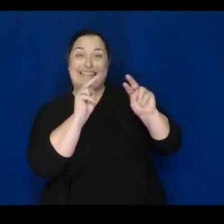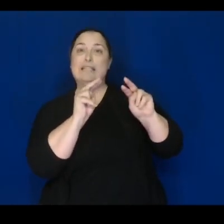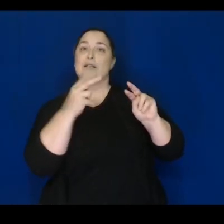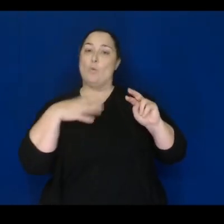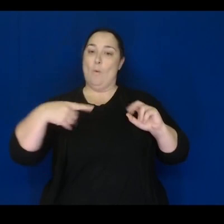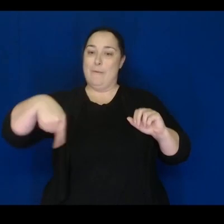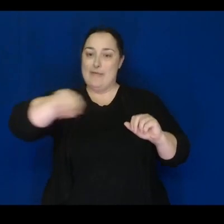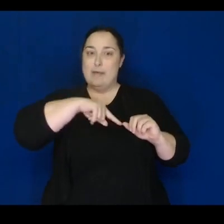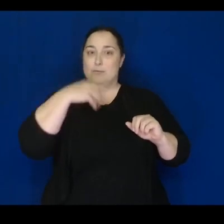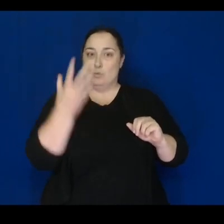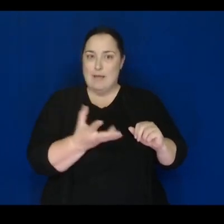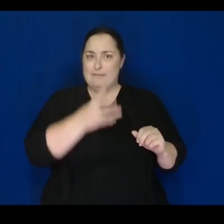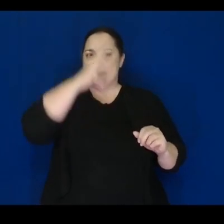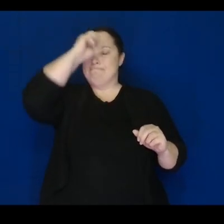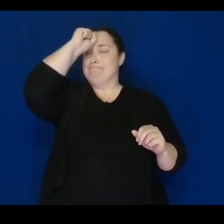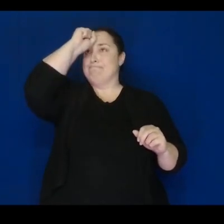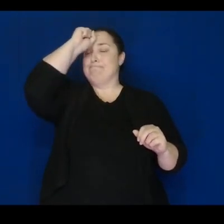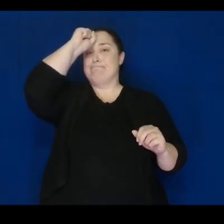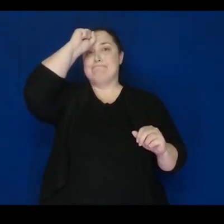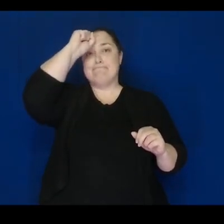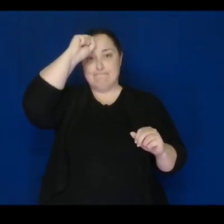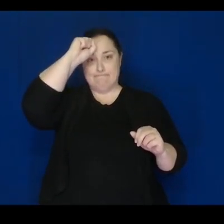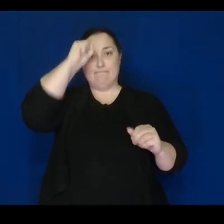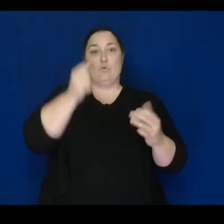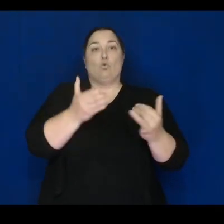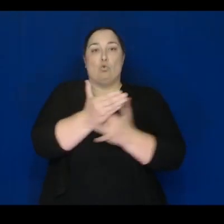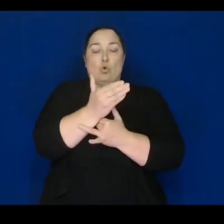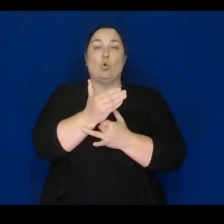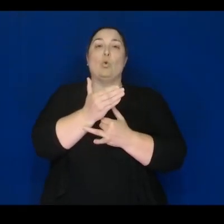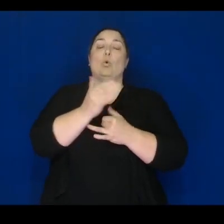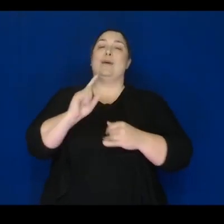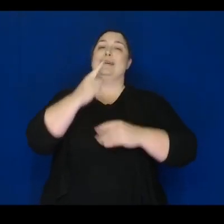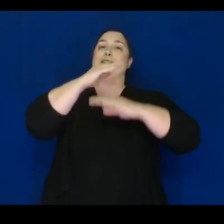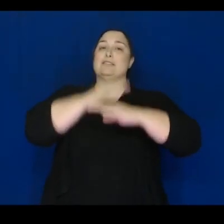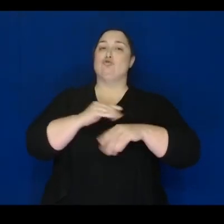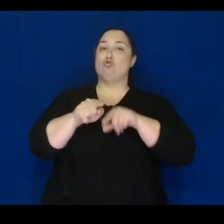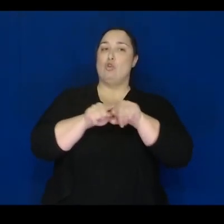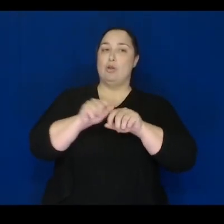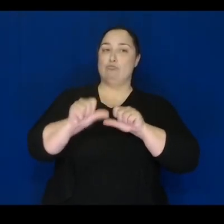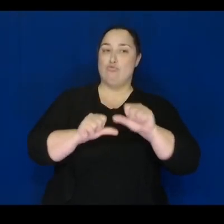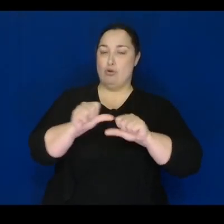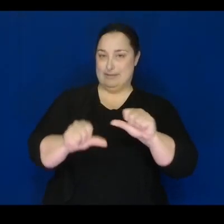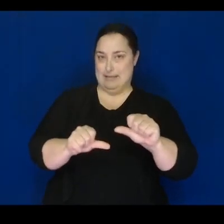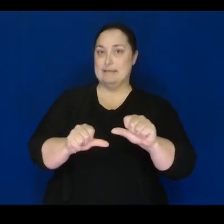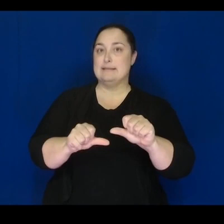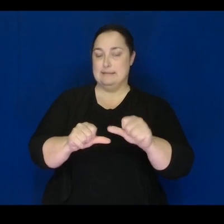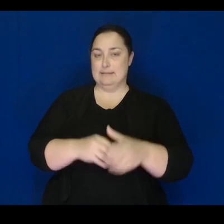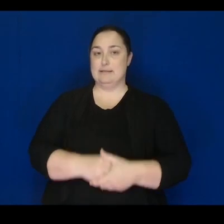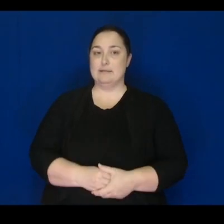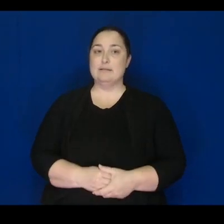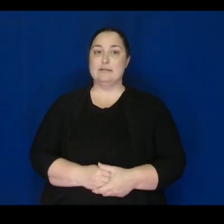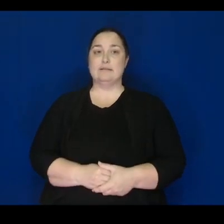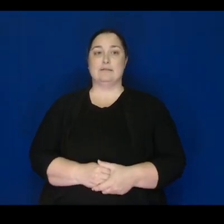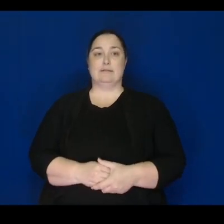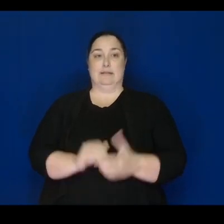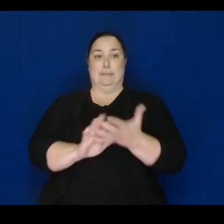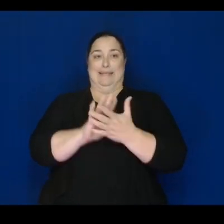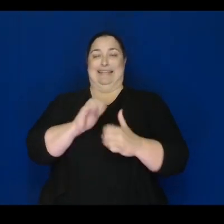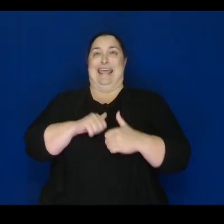learning processes. So how we be in this world, how we do things, and how we see things from our